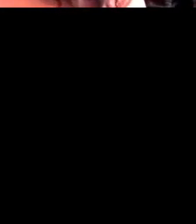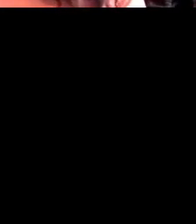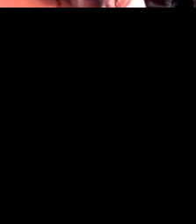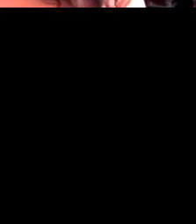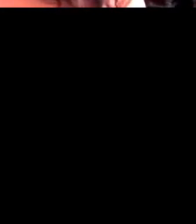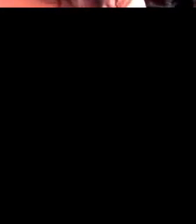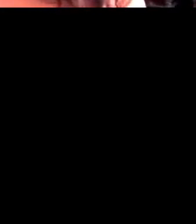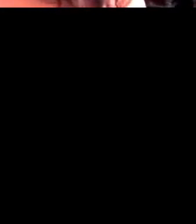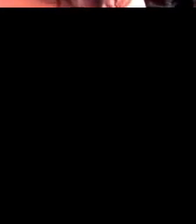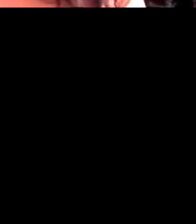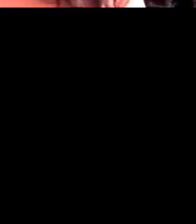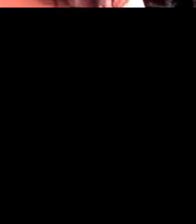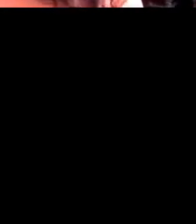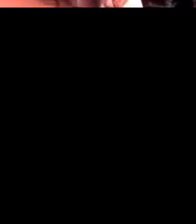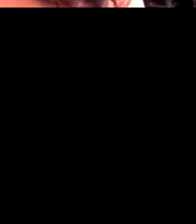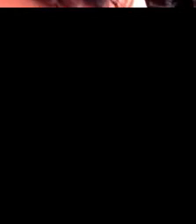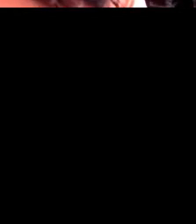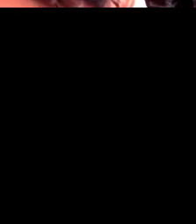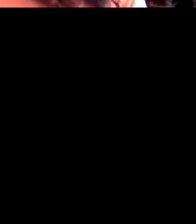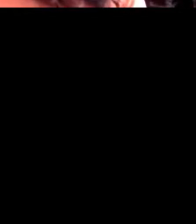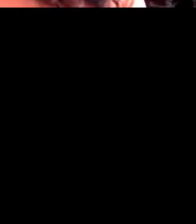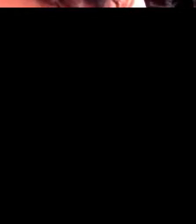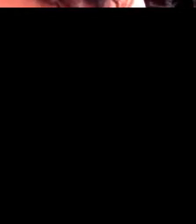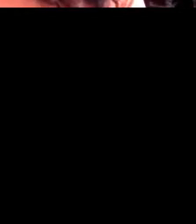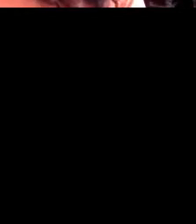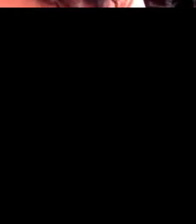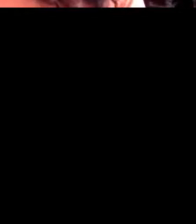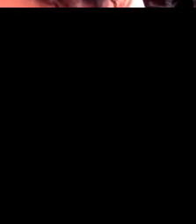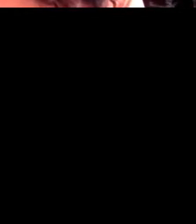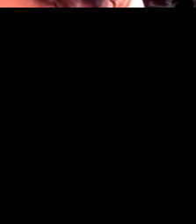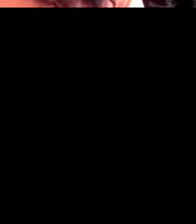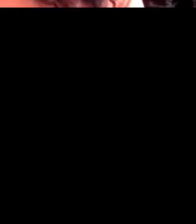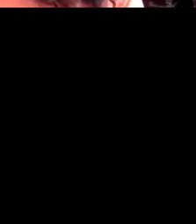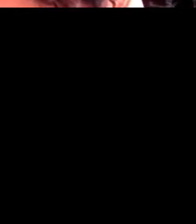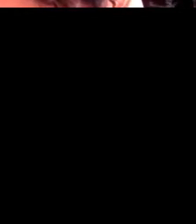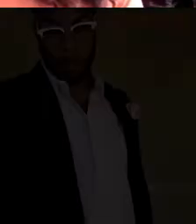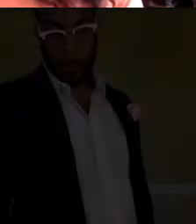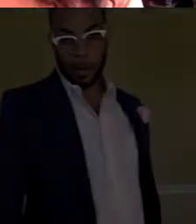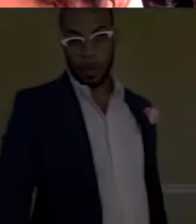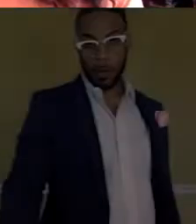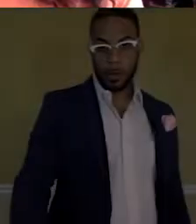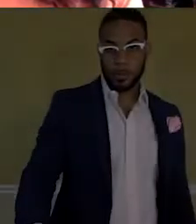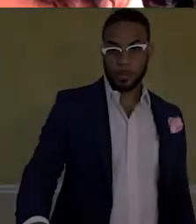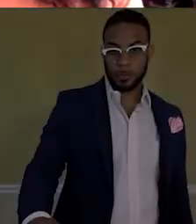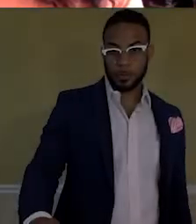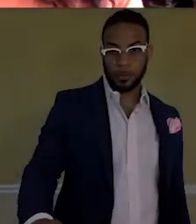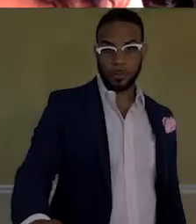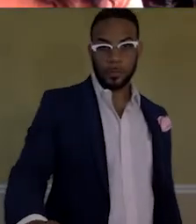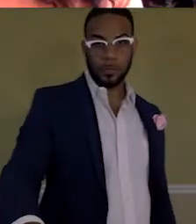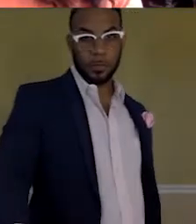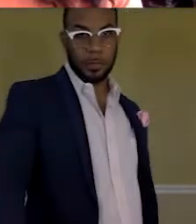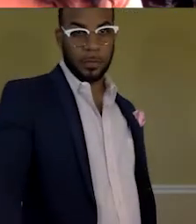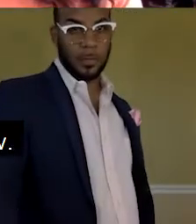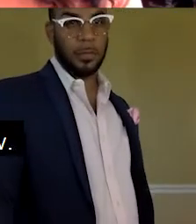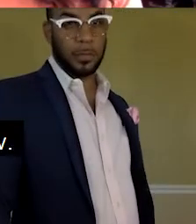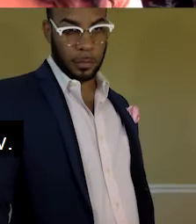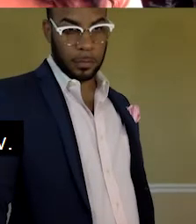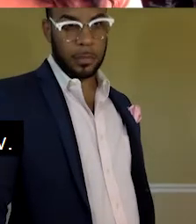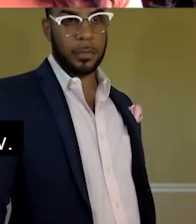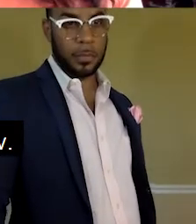Dual Security, working on internet tools to support our customers. In her spare time, Brittney enjoys drawing and